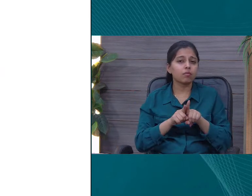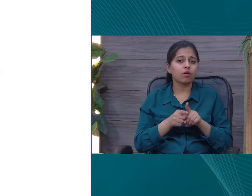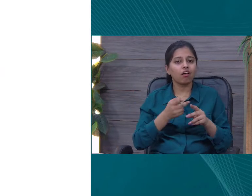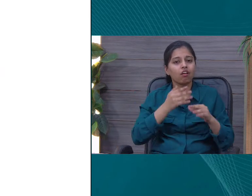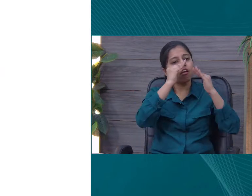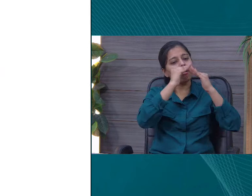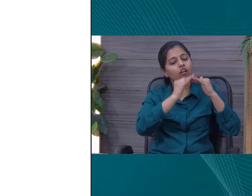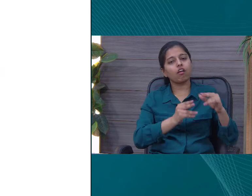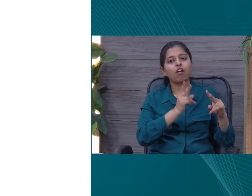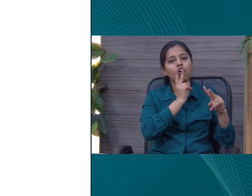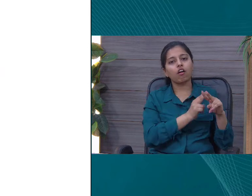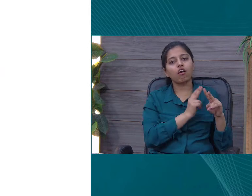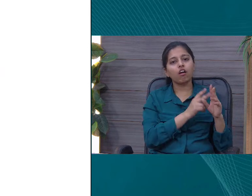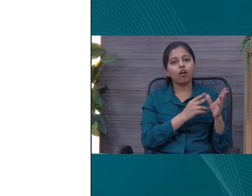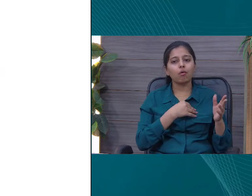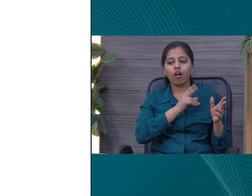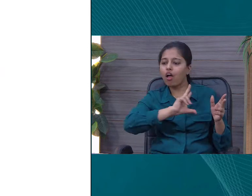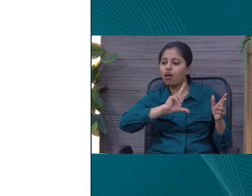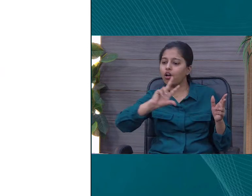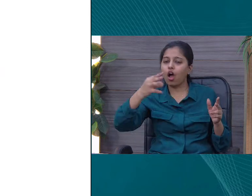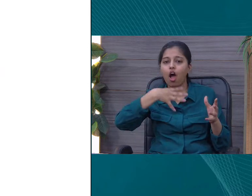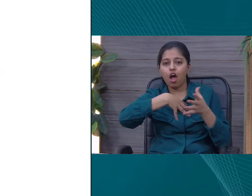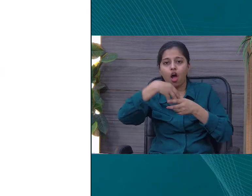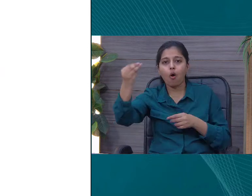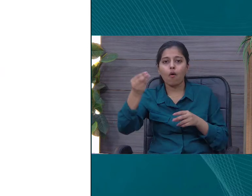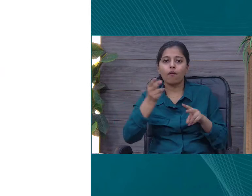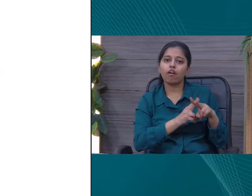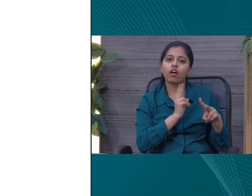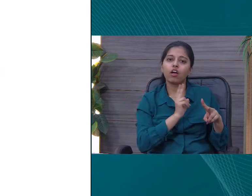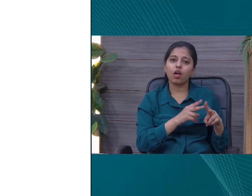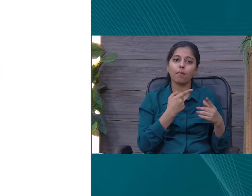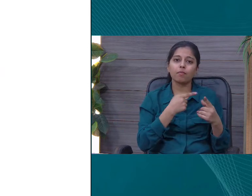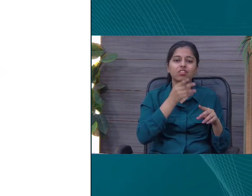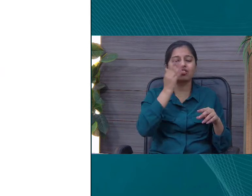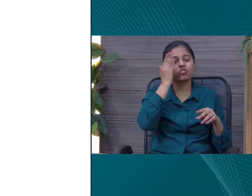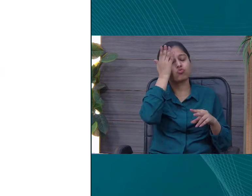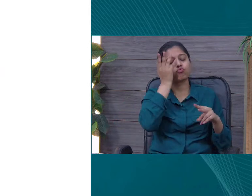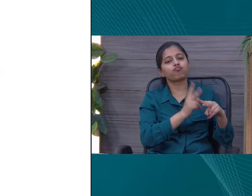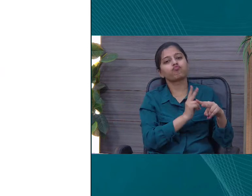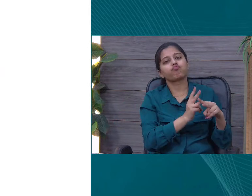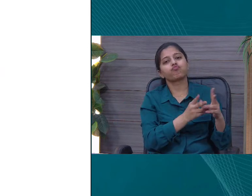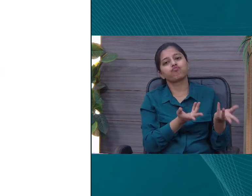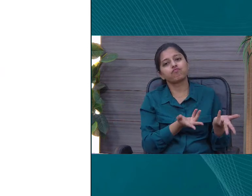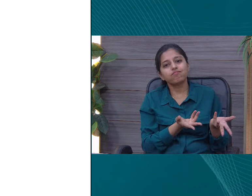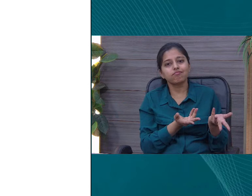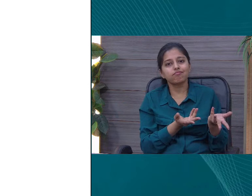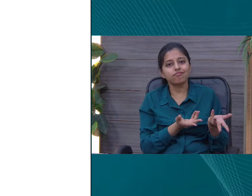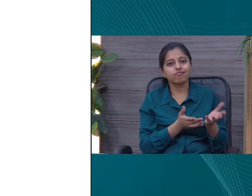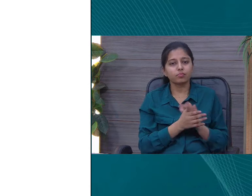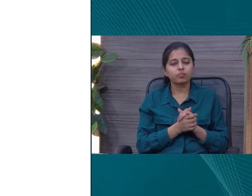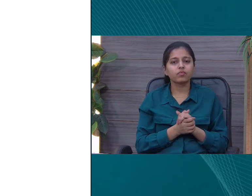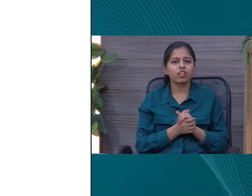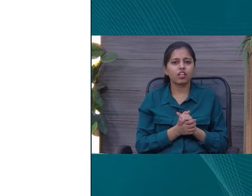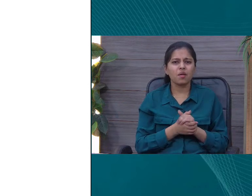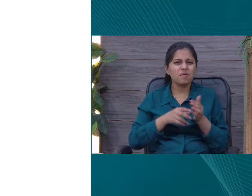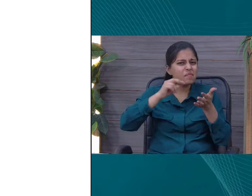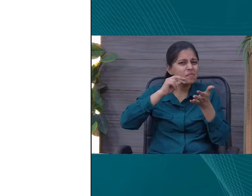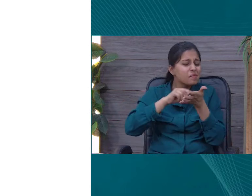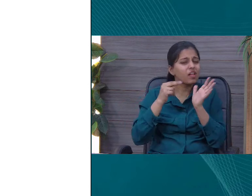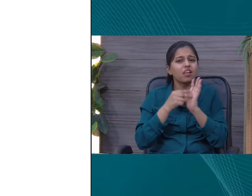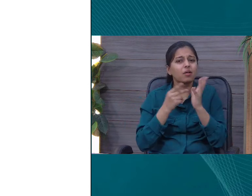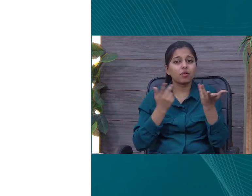home behind me and was fast asleep in bed. So he's trying to say